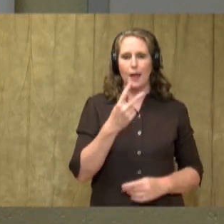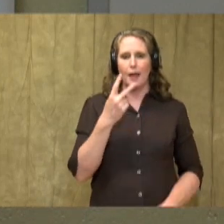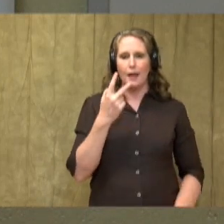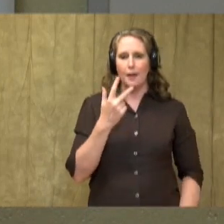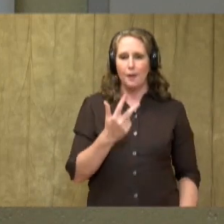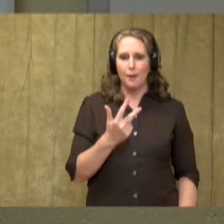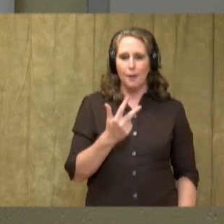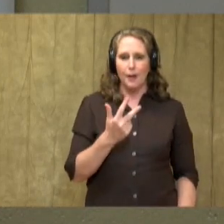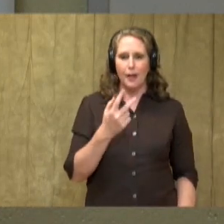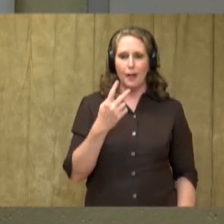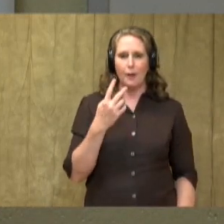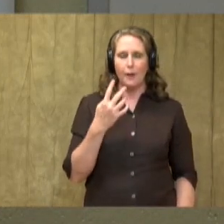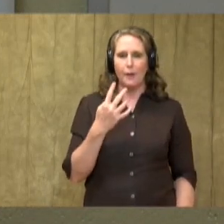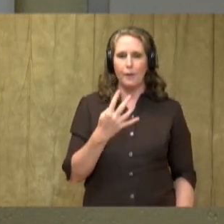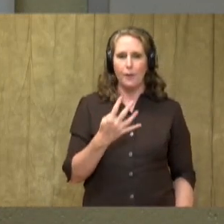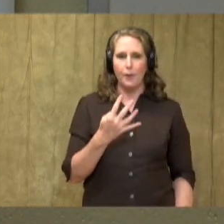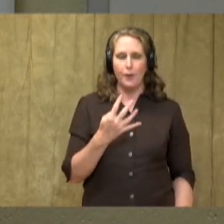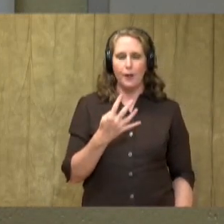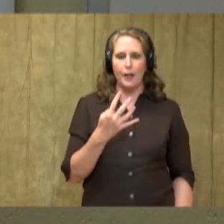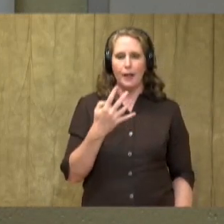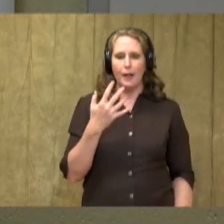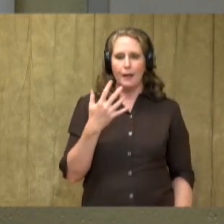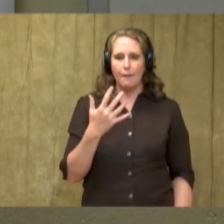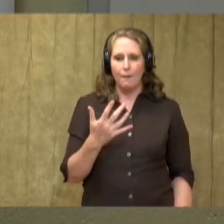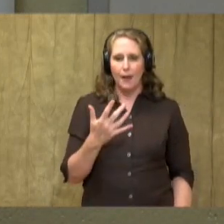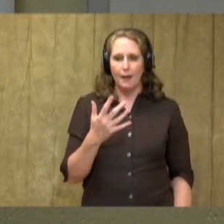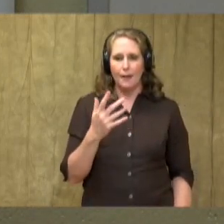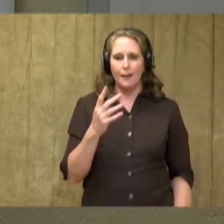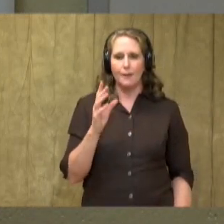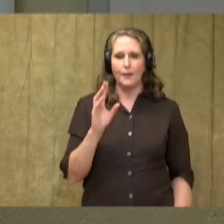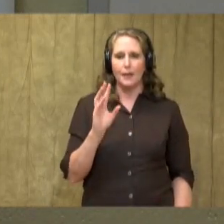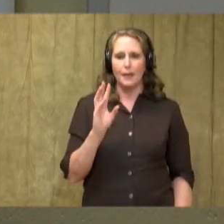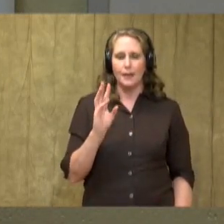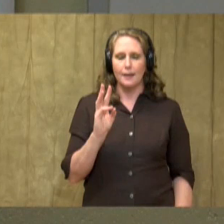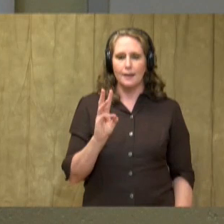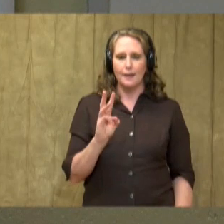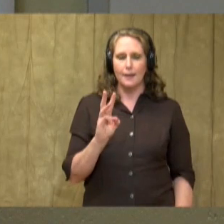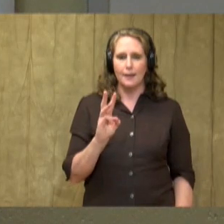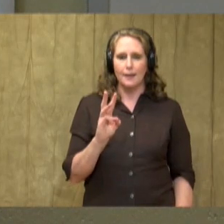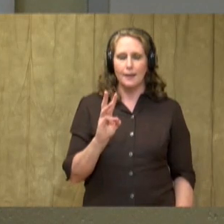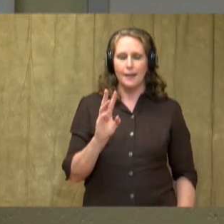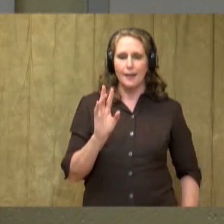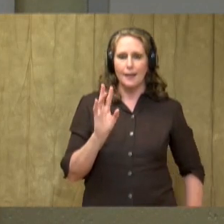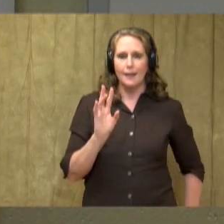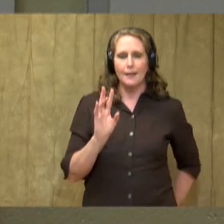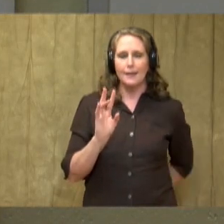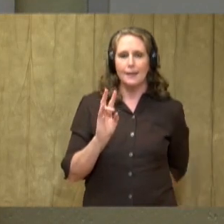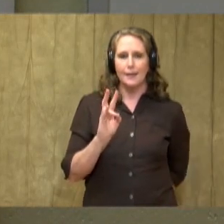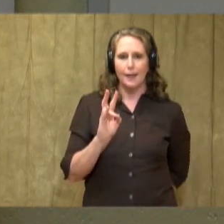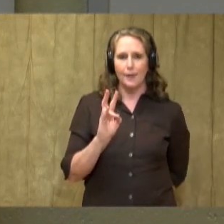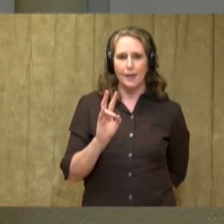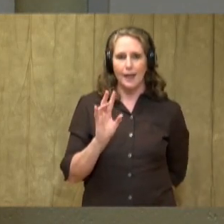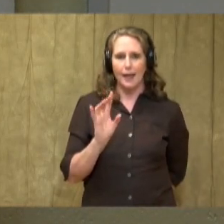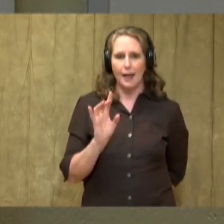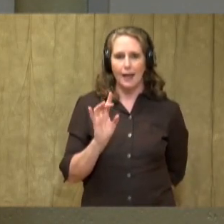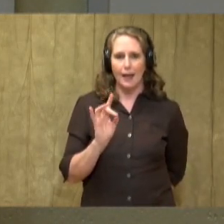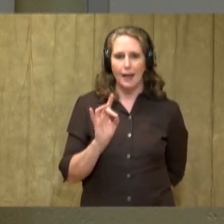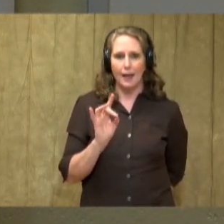2, 3, 4, 5, 6,